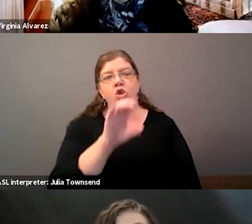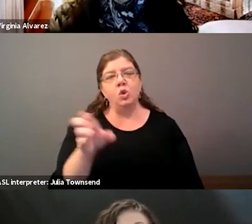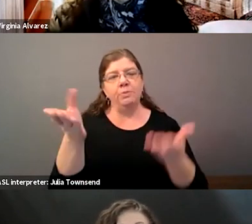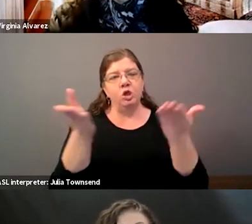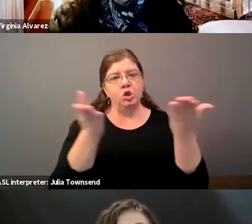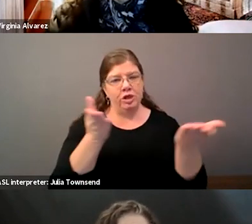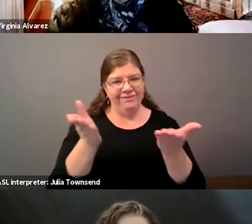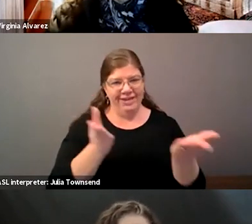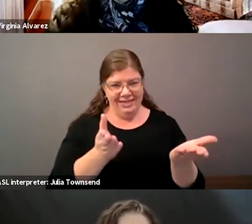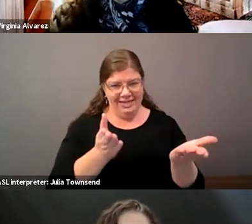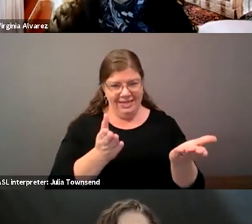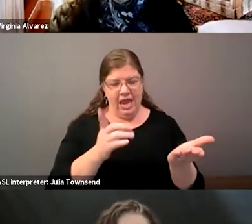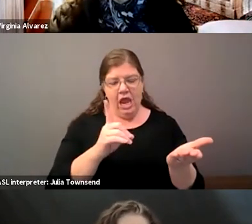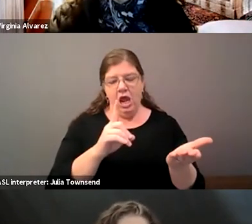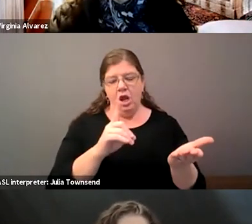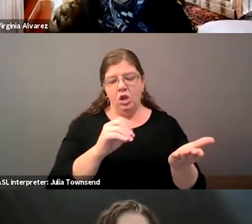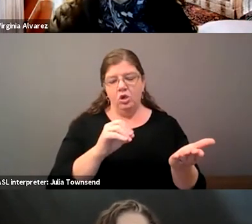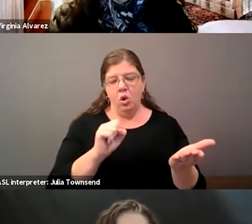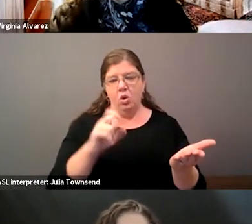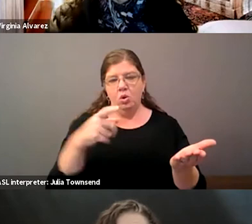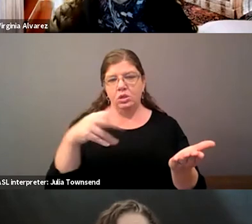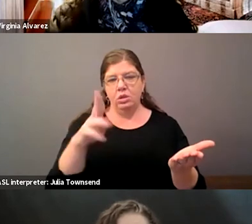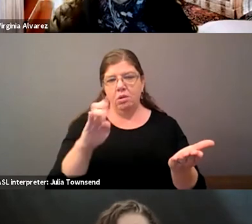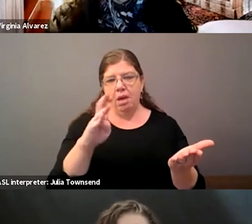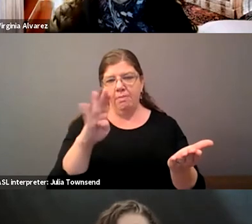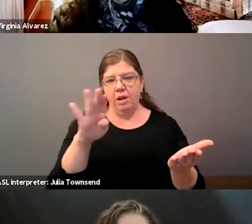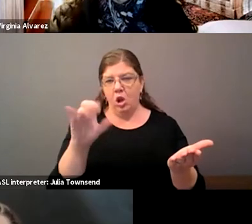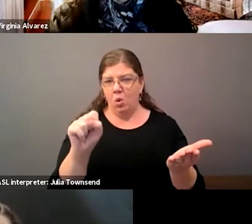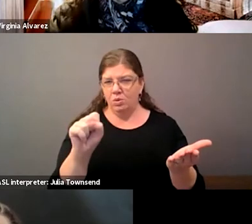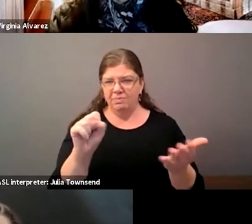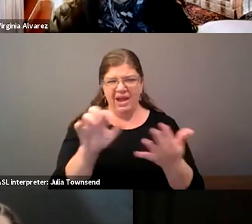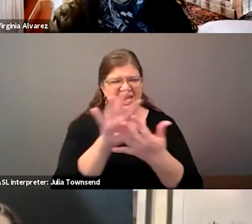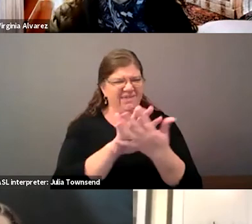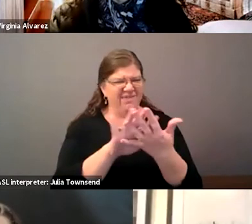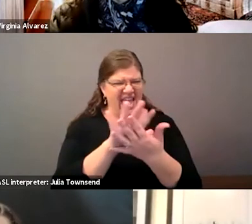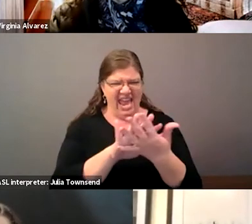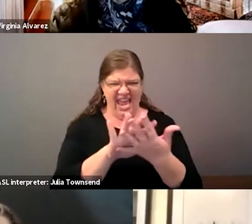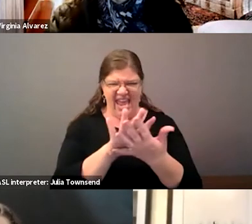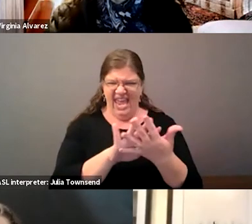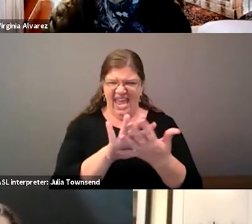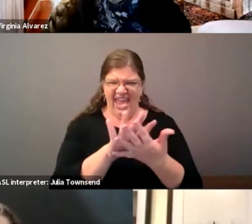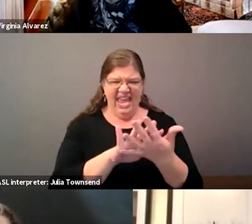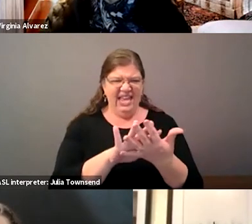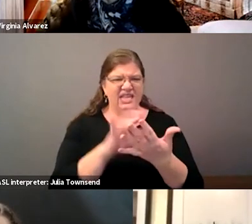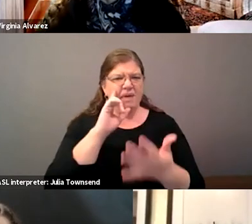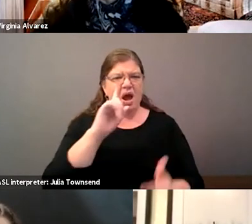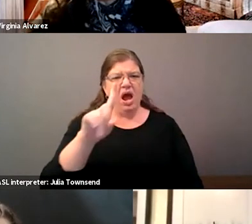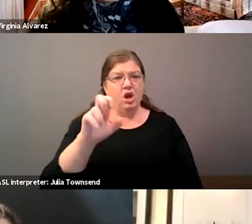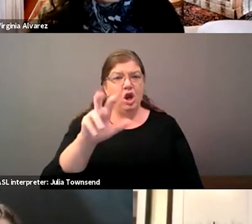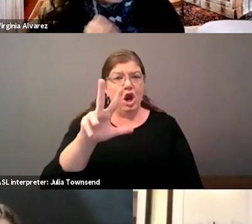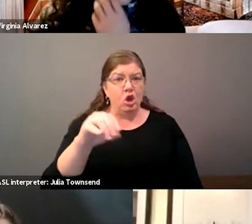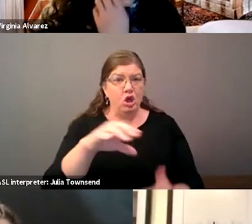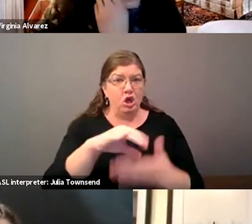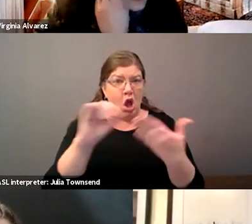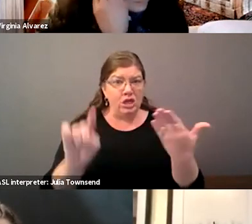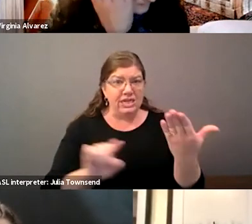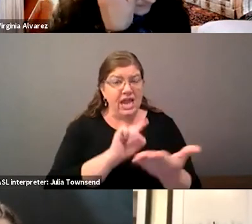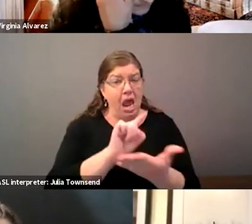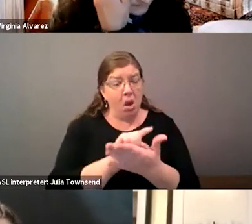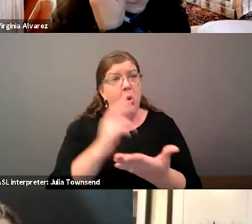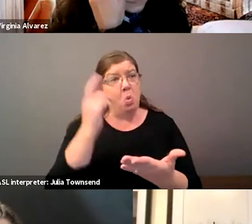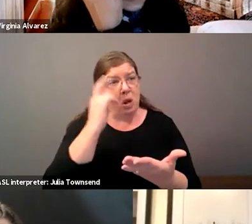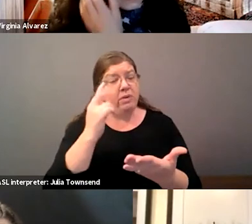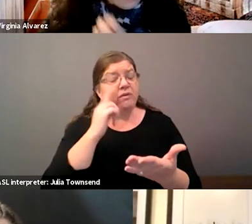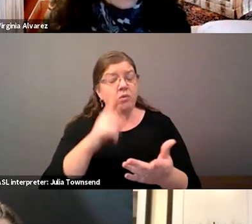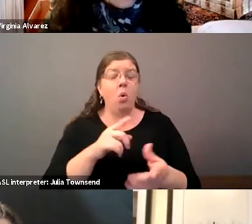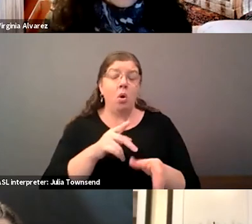it looks like it's at dos pueblos but it's it's vague to see and it's at about 130 an hour which seems reasonable for a professional